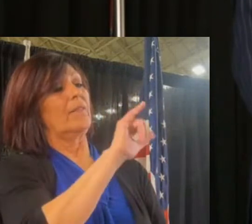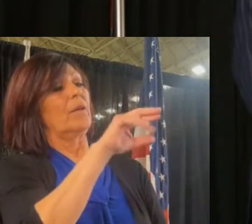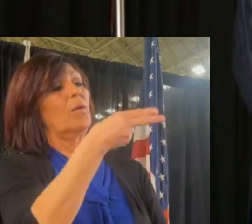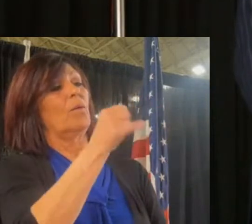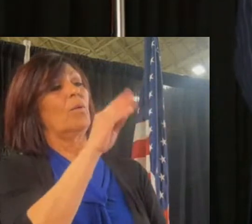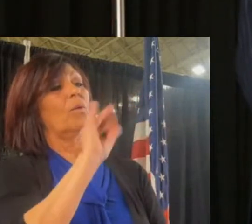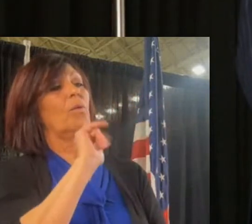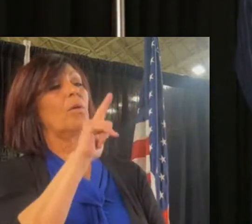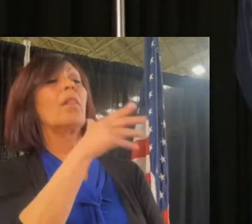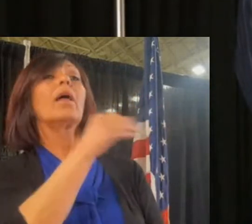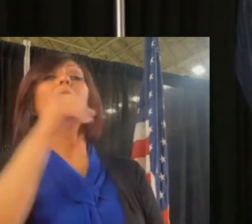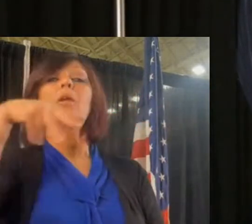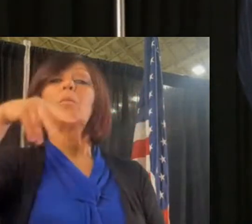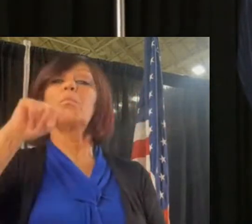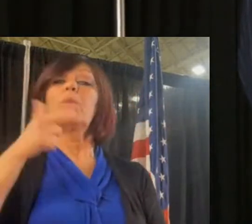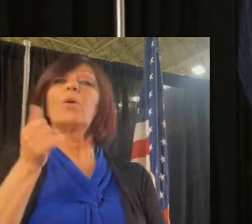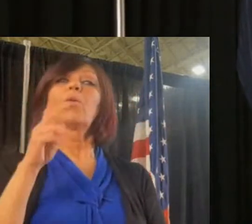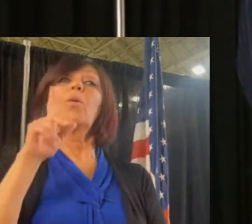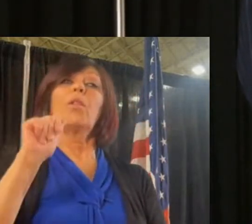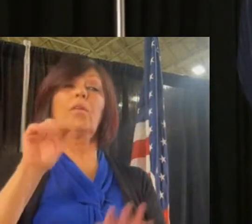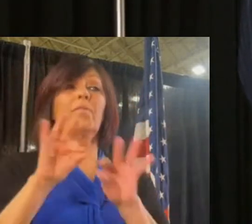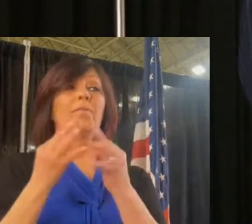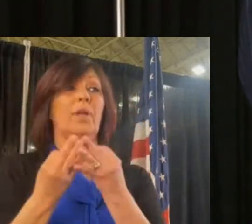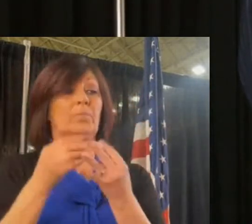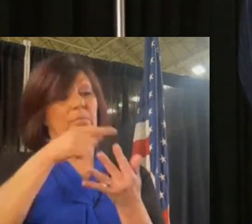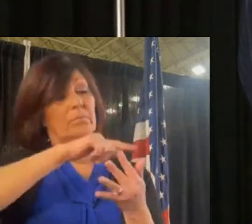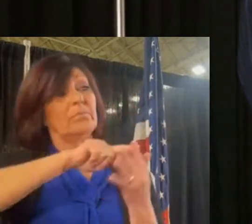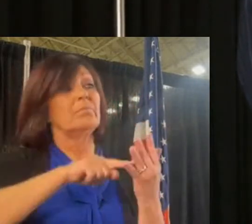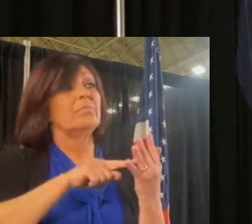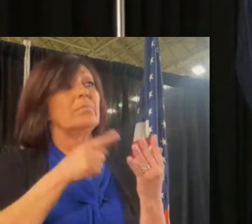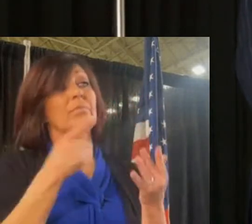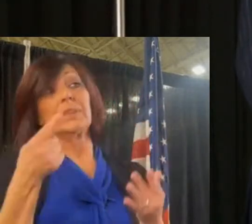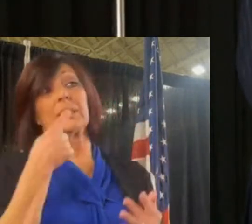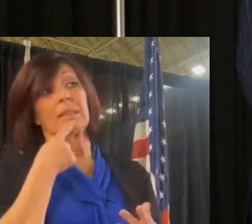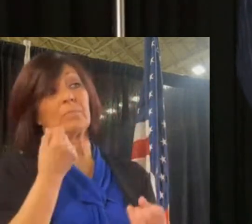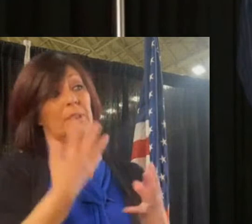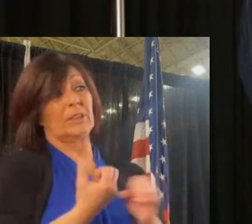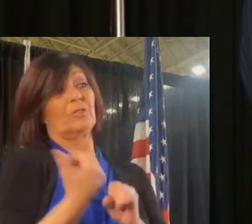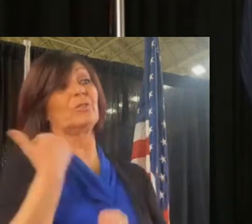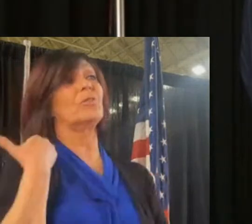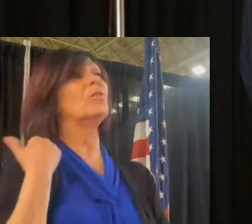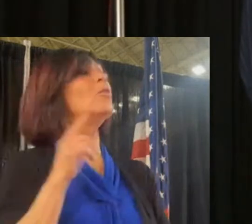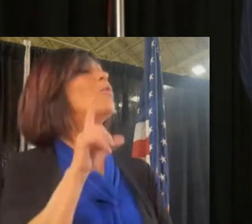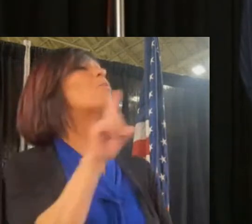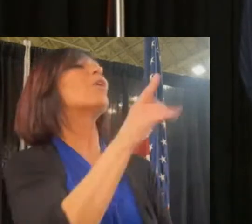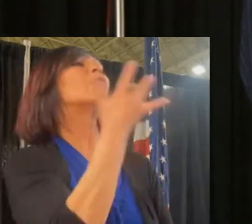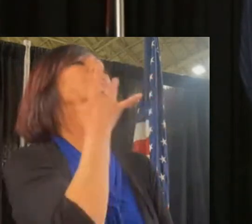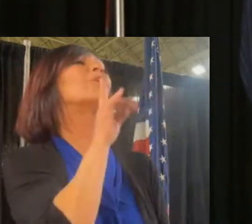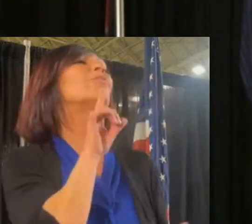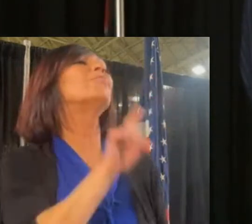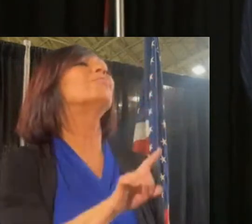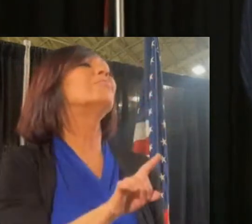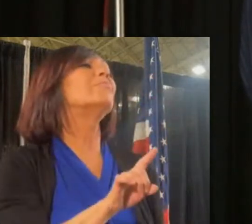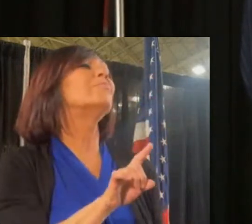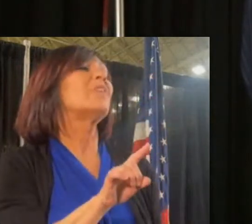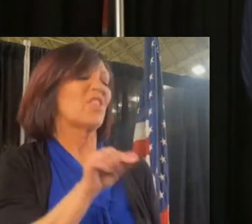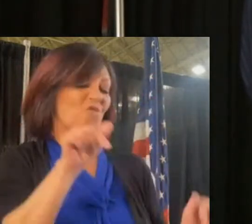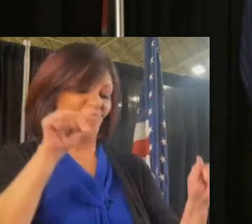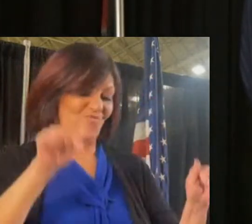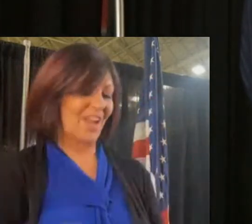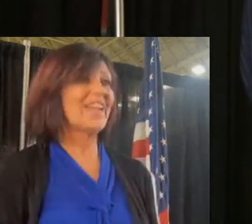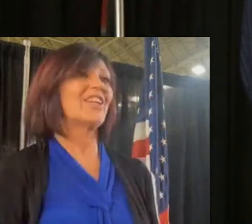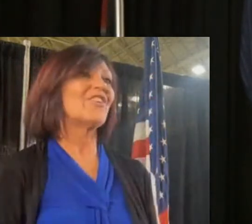family, well, as Marv said so many years ago, where would you rather be than right